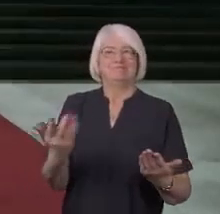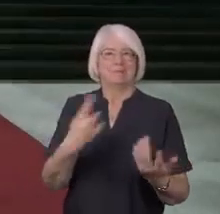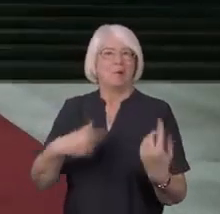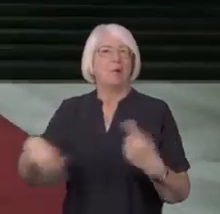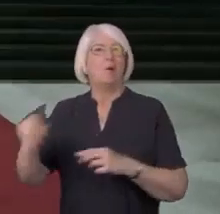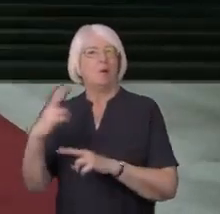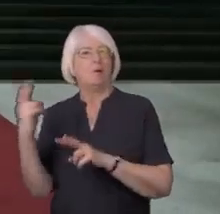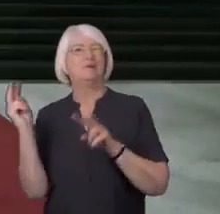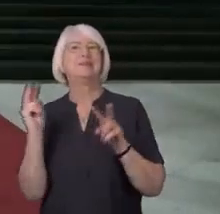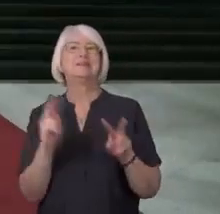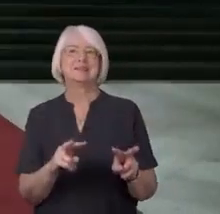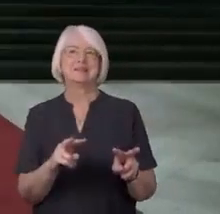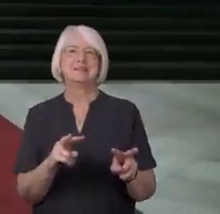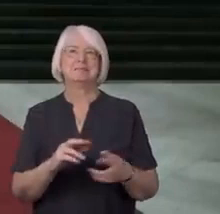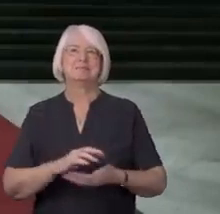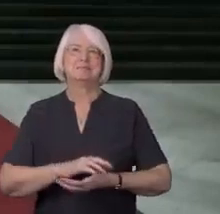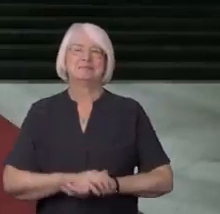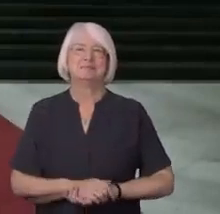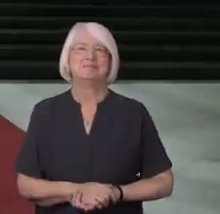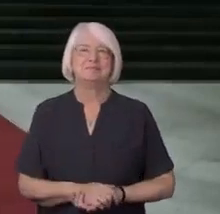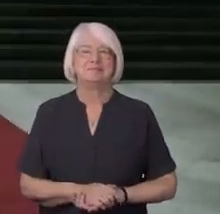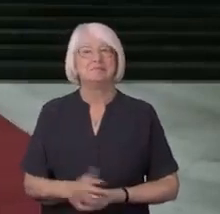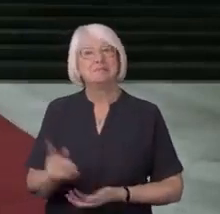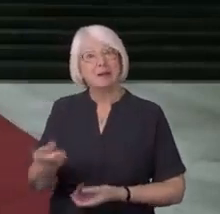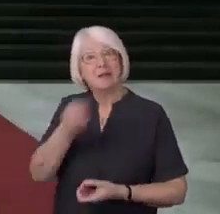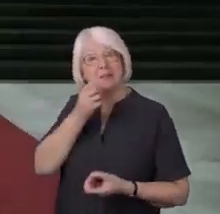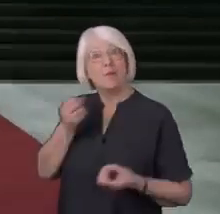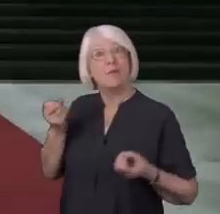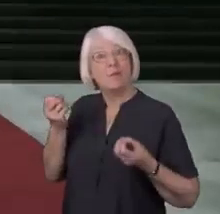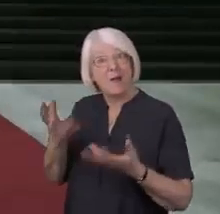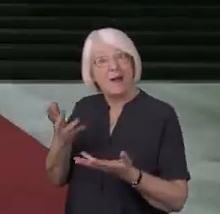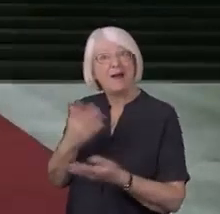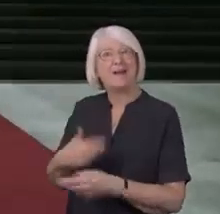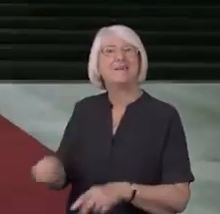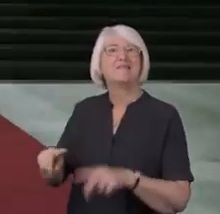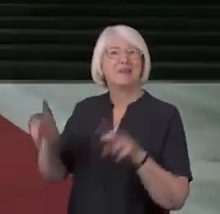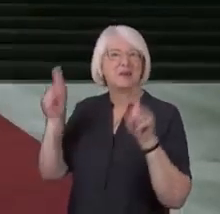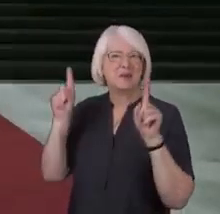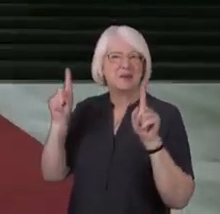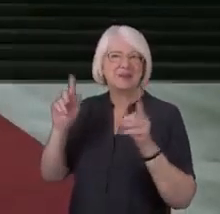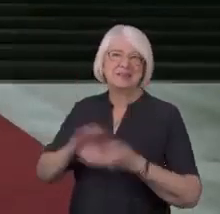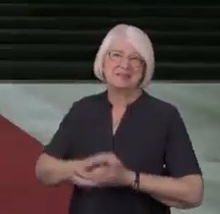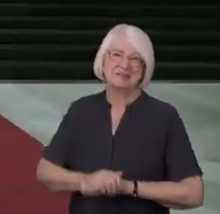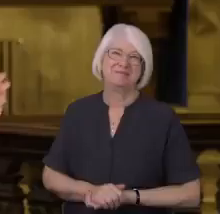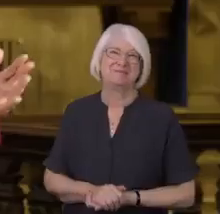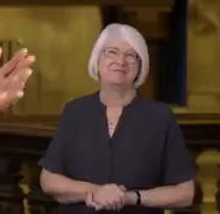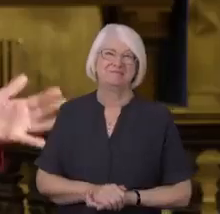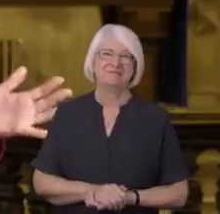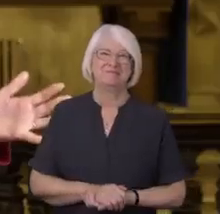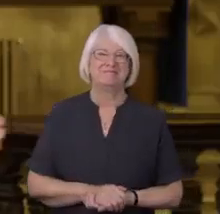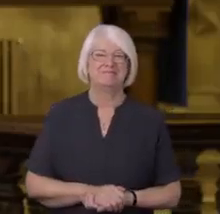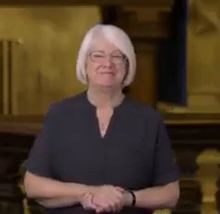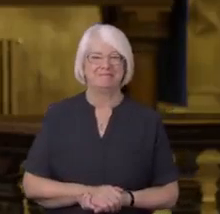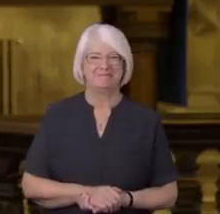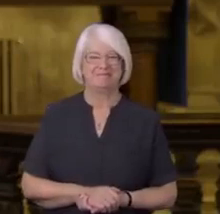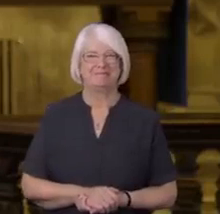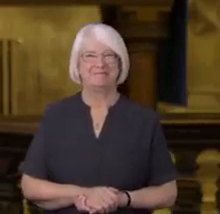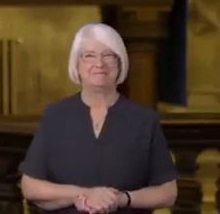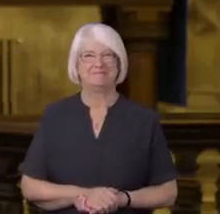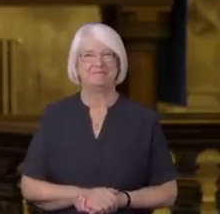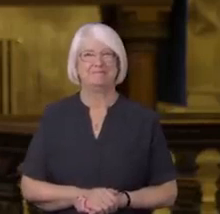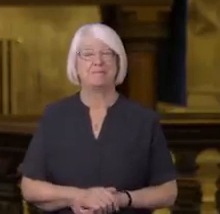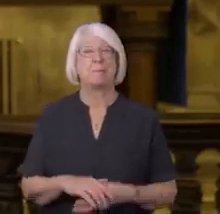all nations. The word of the Lord. Welcome to